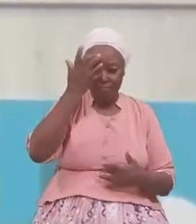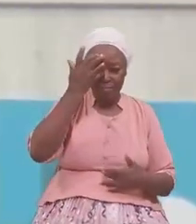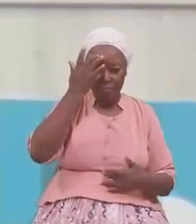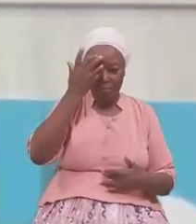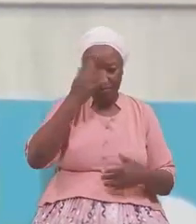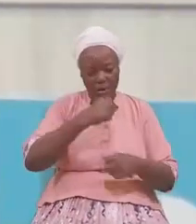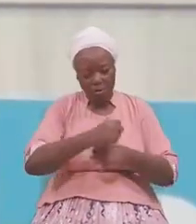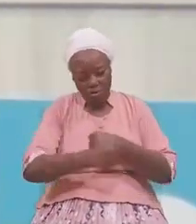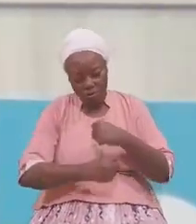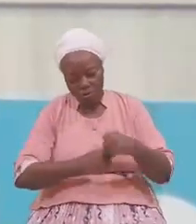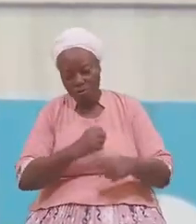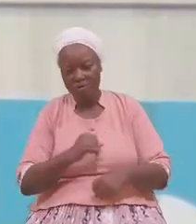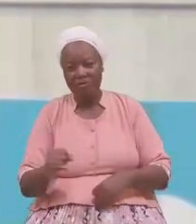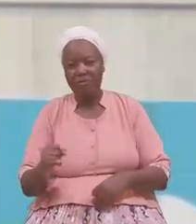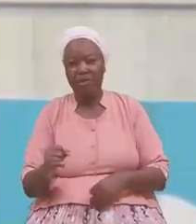suffering,